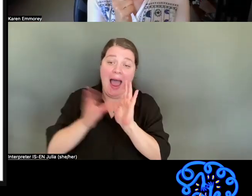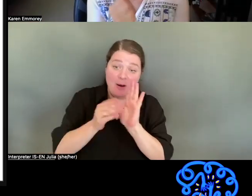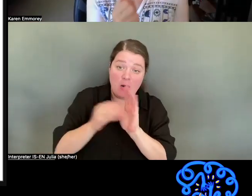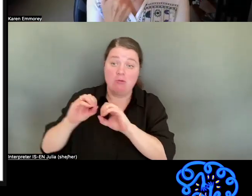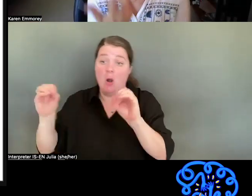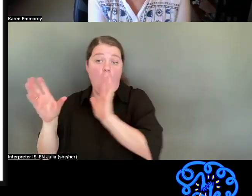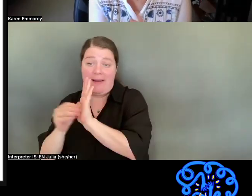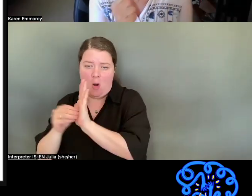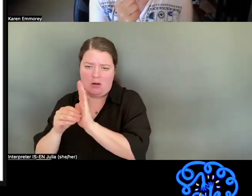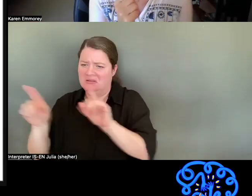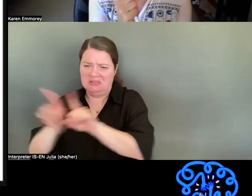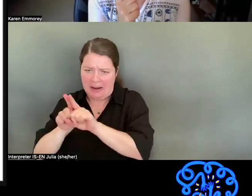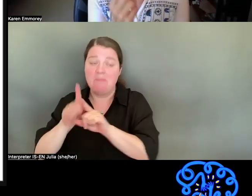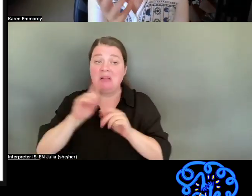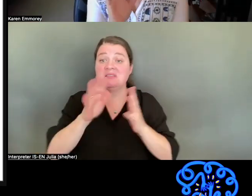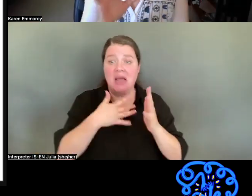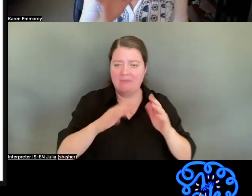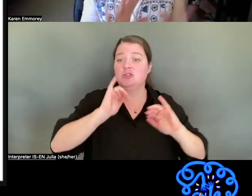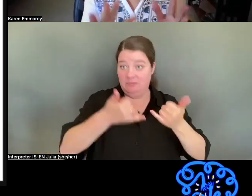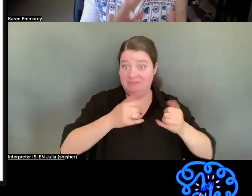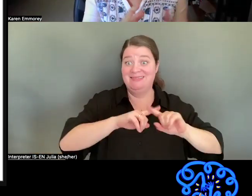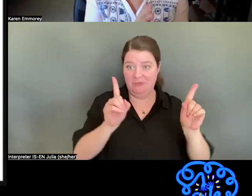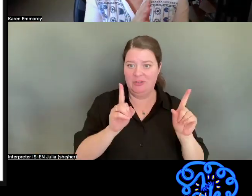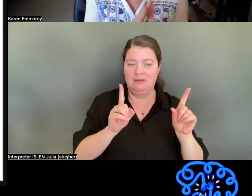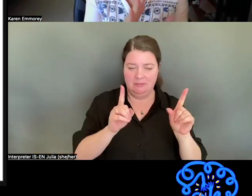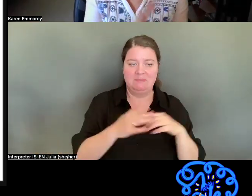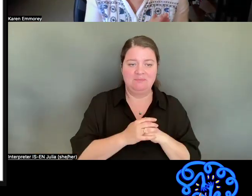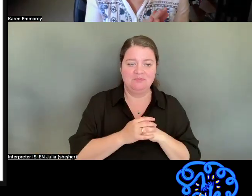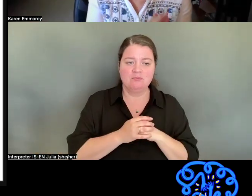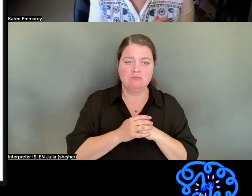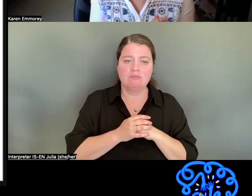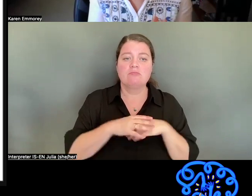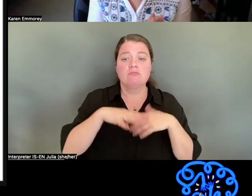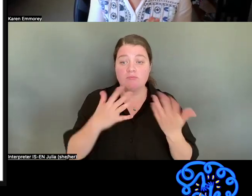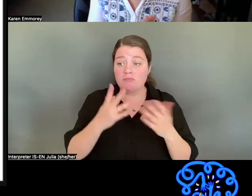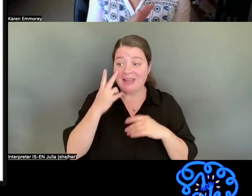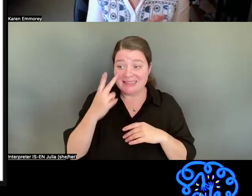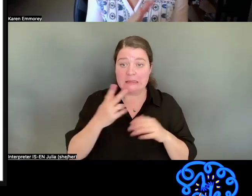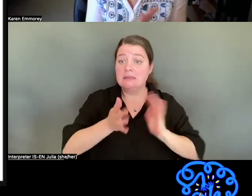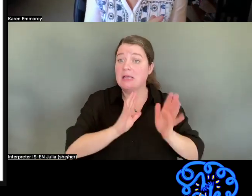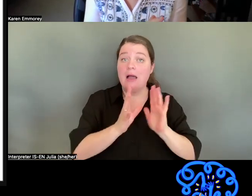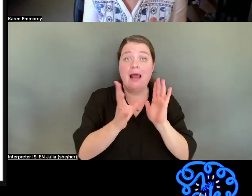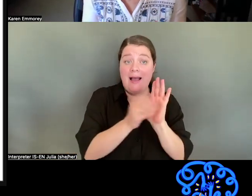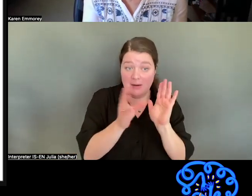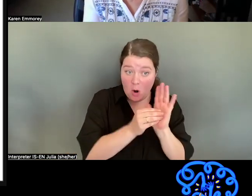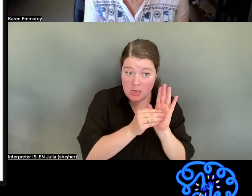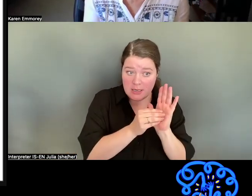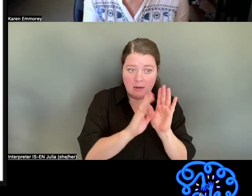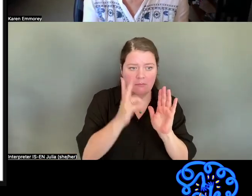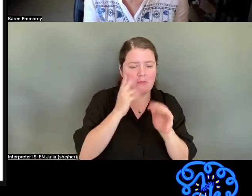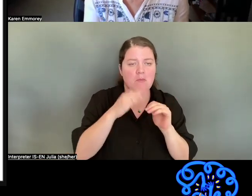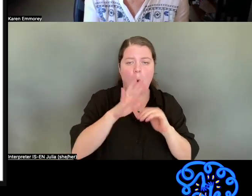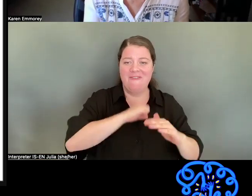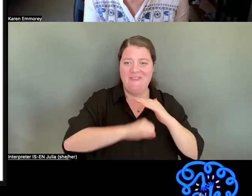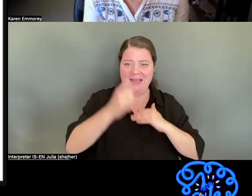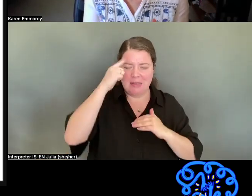doing the task in the sign language. So over and over again, iconic signs seem to be retrieved faster in